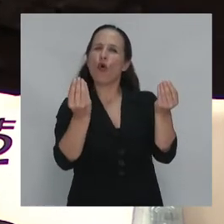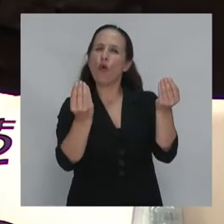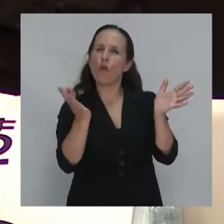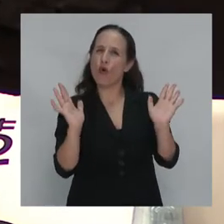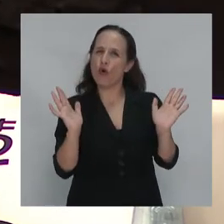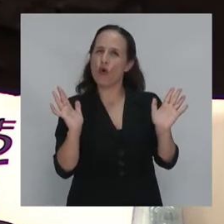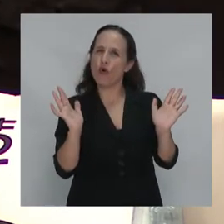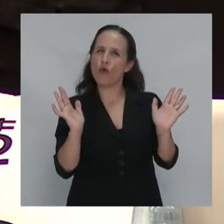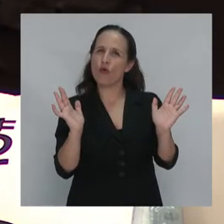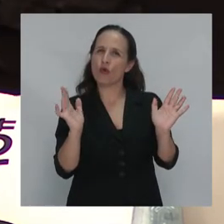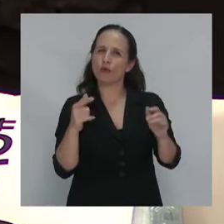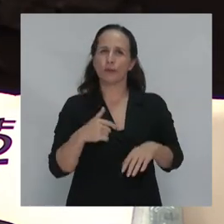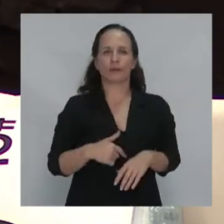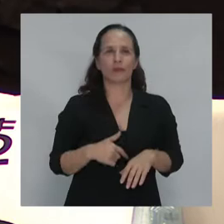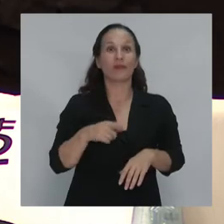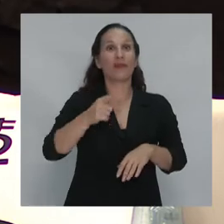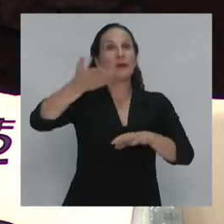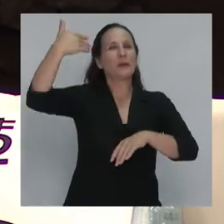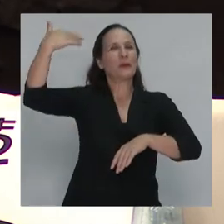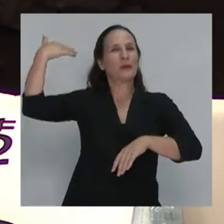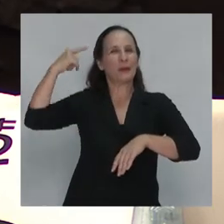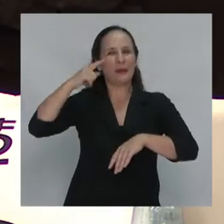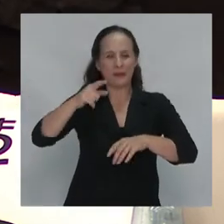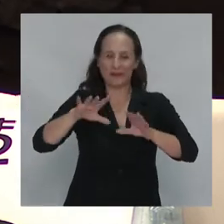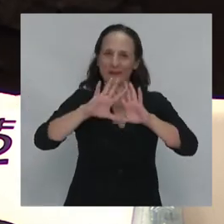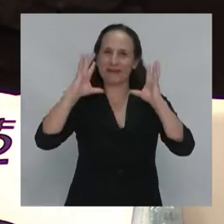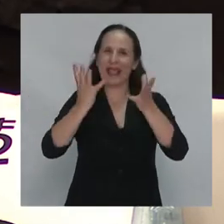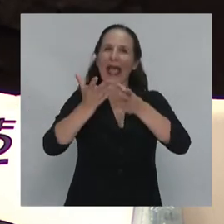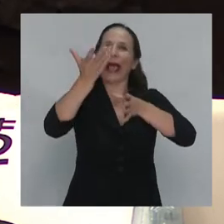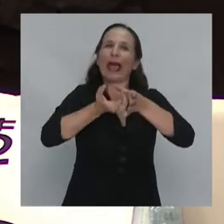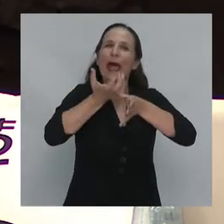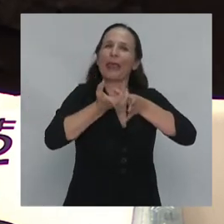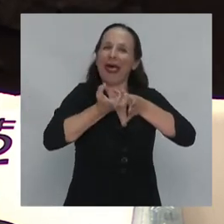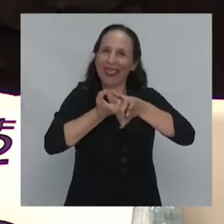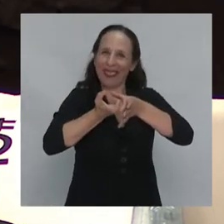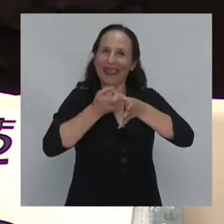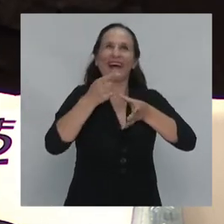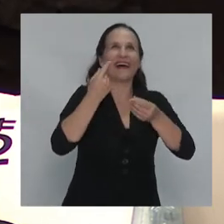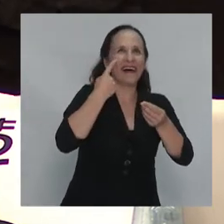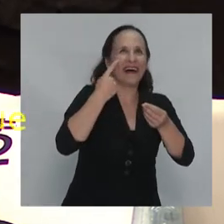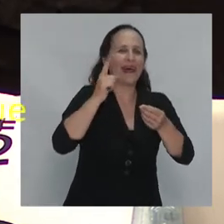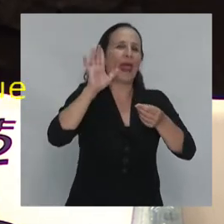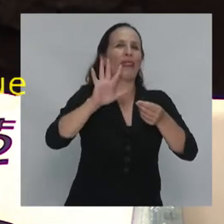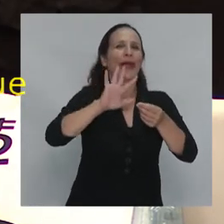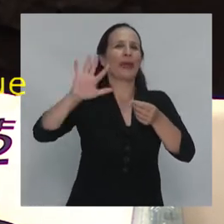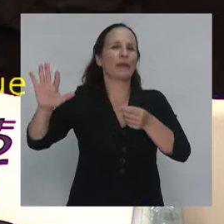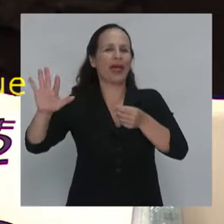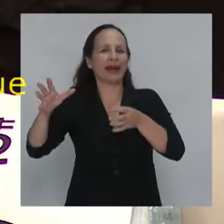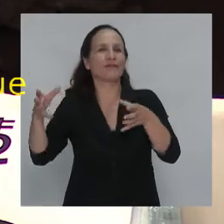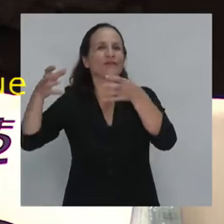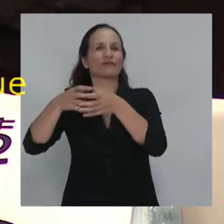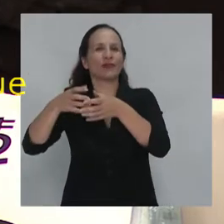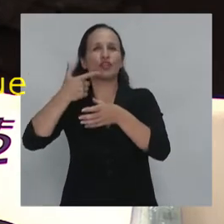or socialists or people who are anxious to change the world you jump off a building you pay the price